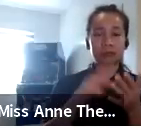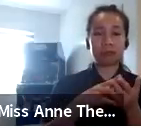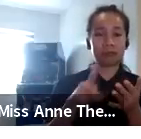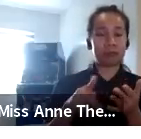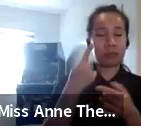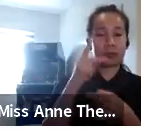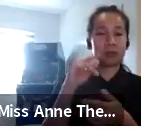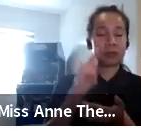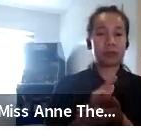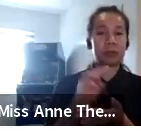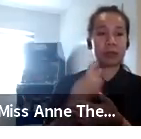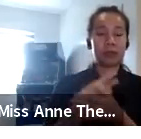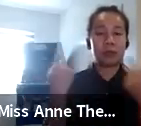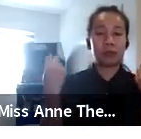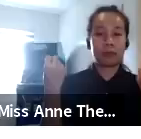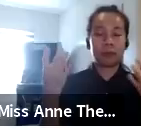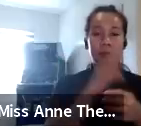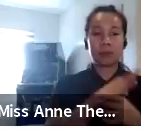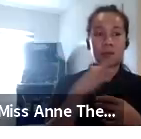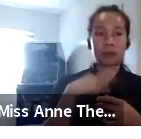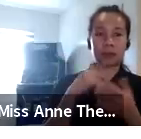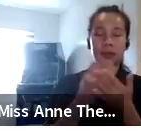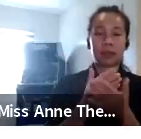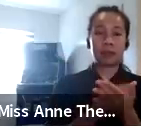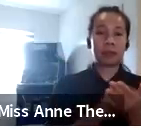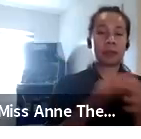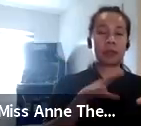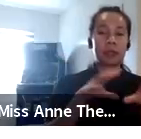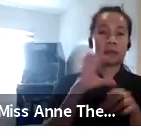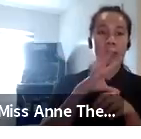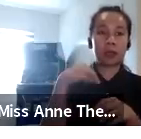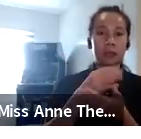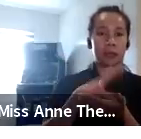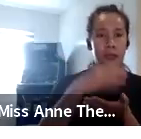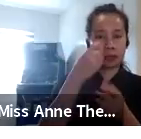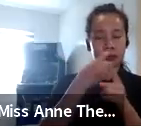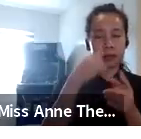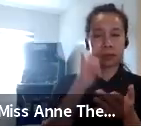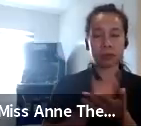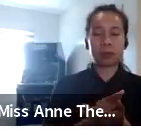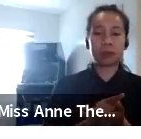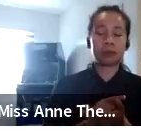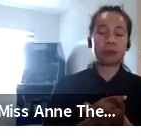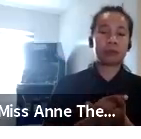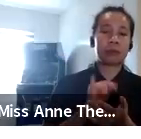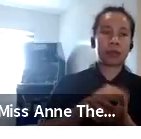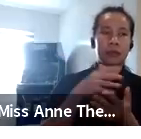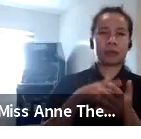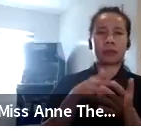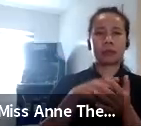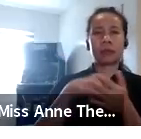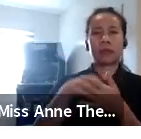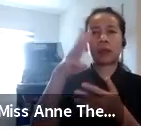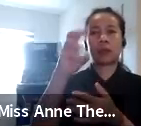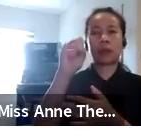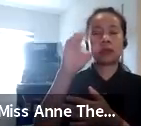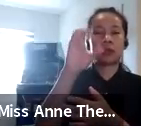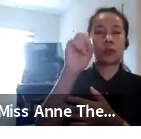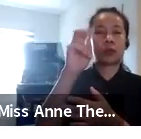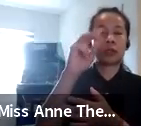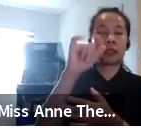many faculty development activities and we learn from that. I studied in Wisconsin